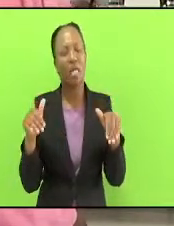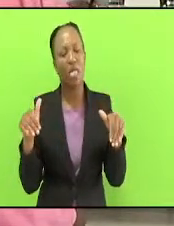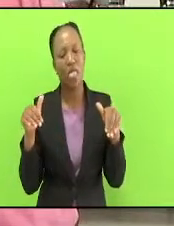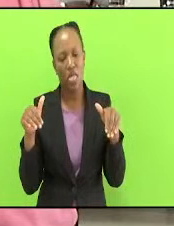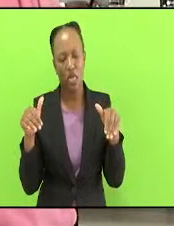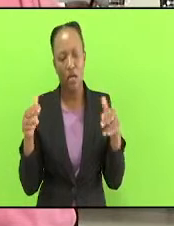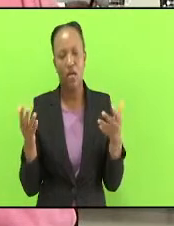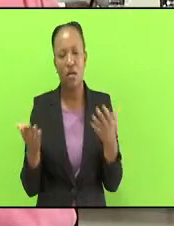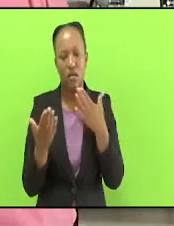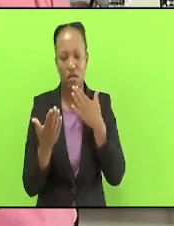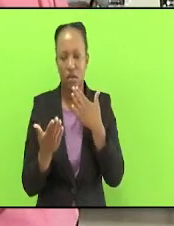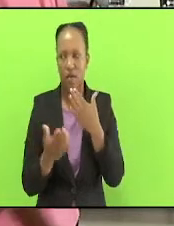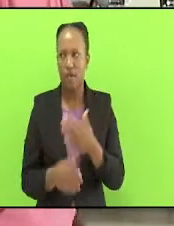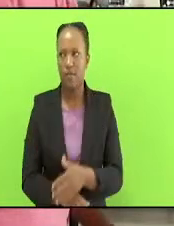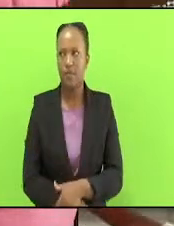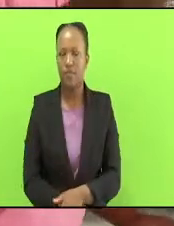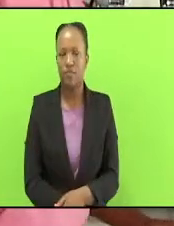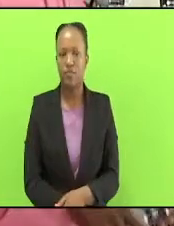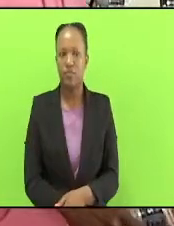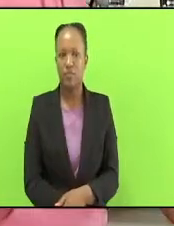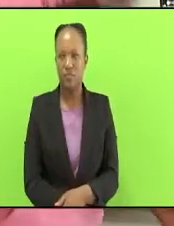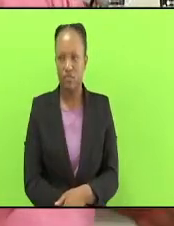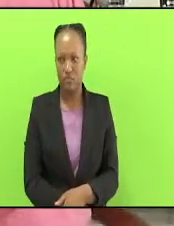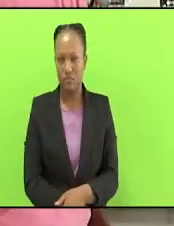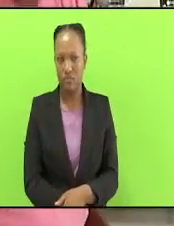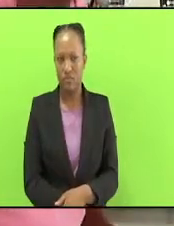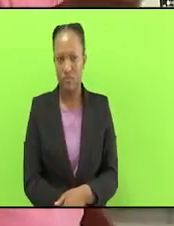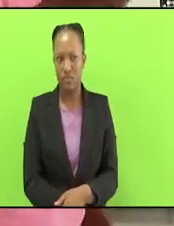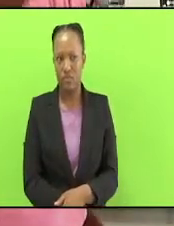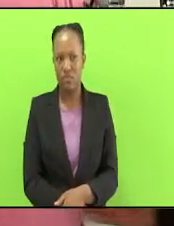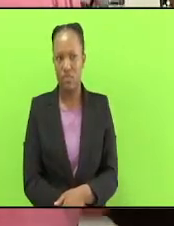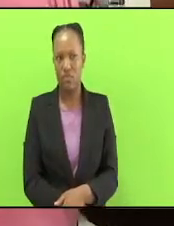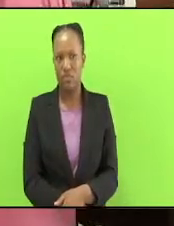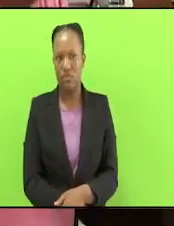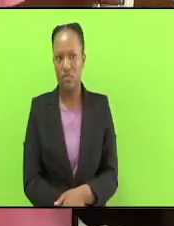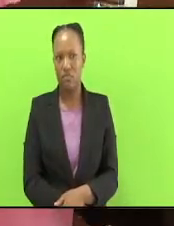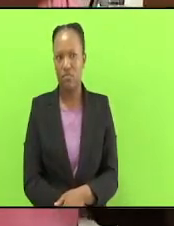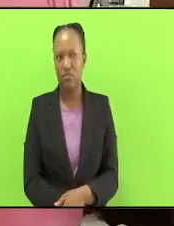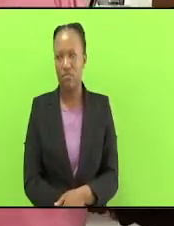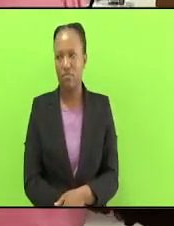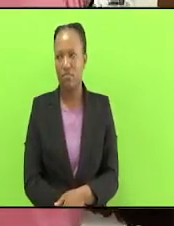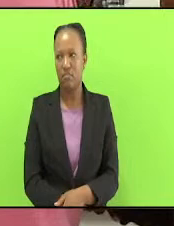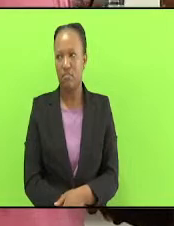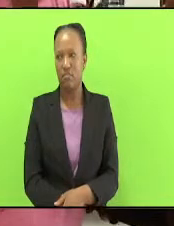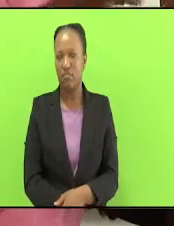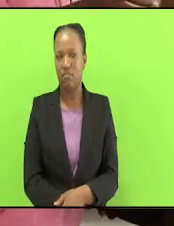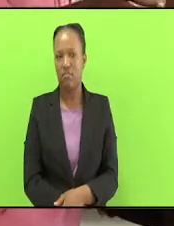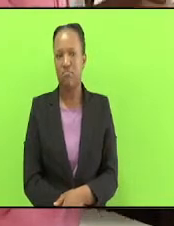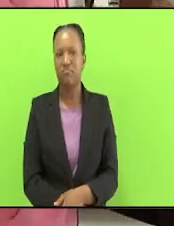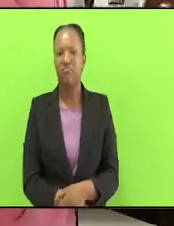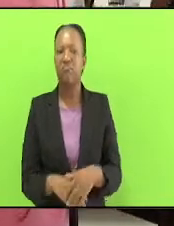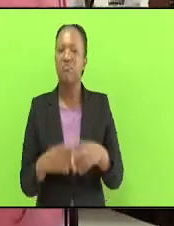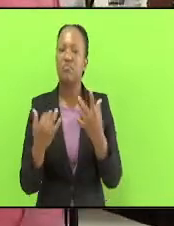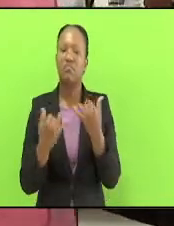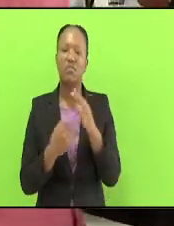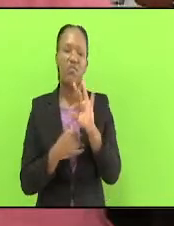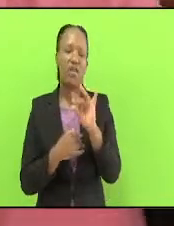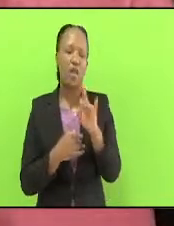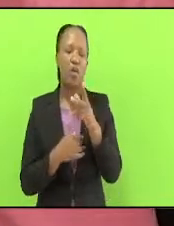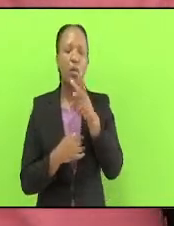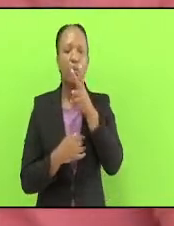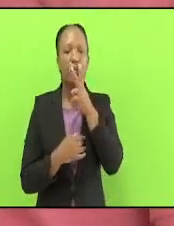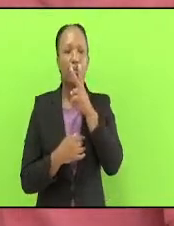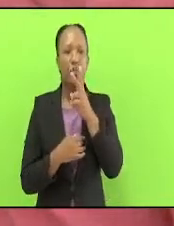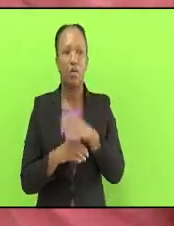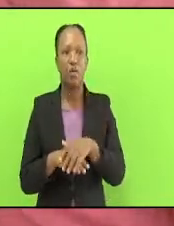you. What do we have Hey, to do? Mren. Just go to the shops, smoke cigarette, smoke marijuana, and then